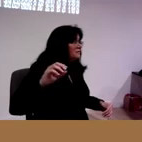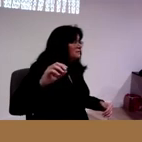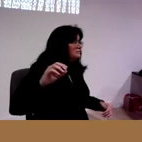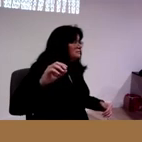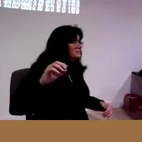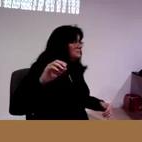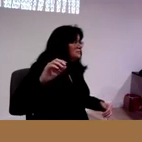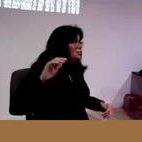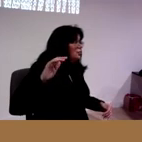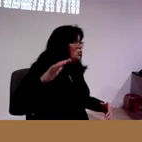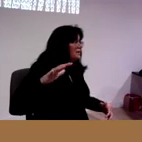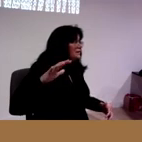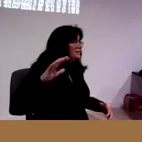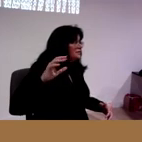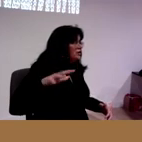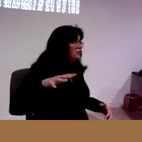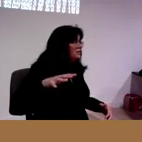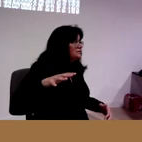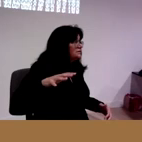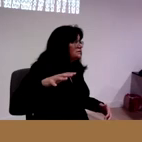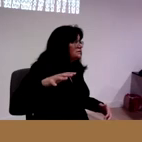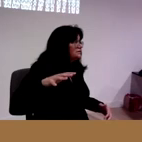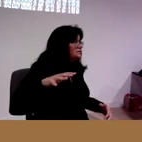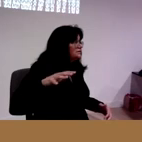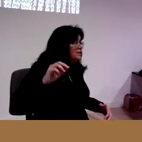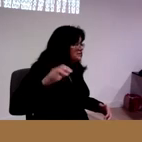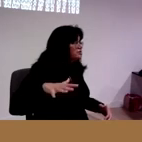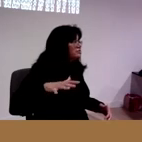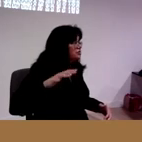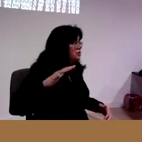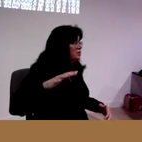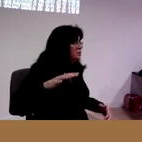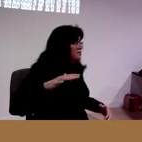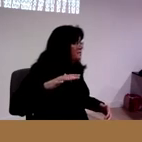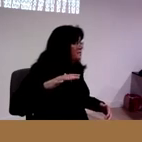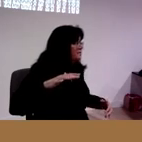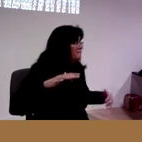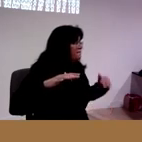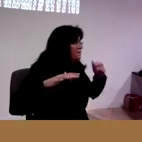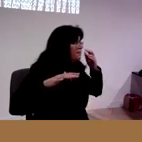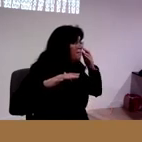about white Australia, mainstream Australia,